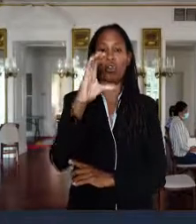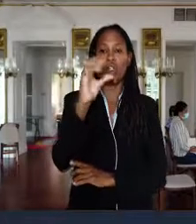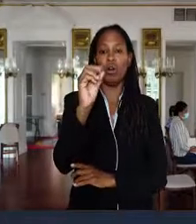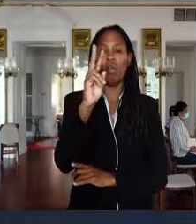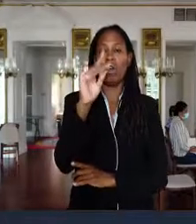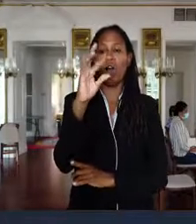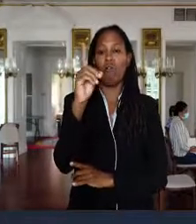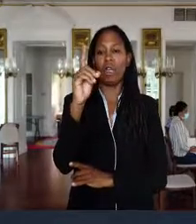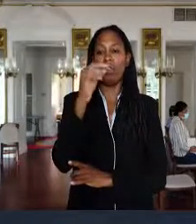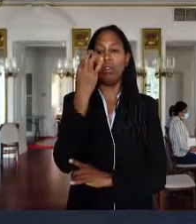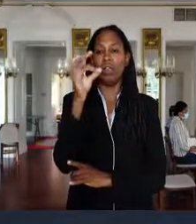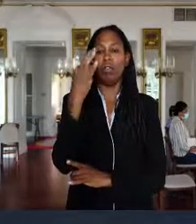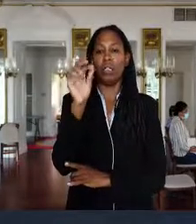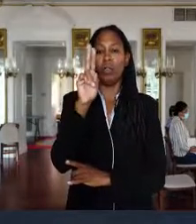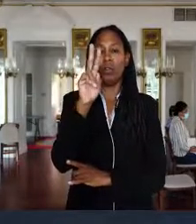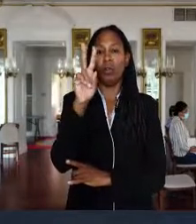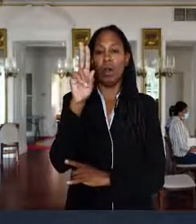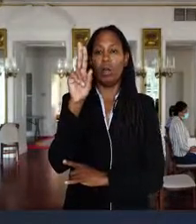COVID-19USVI/vaccines.